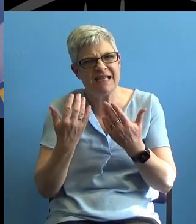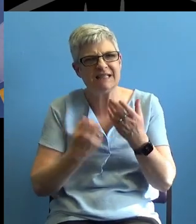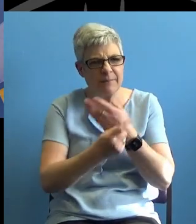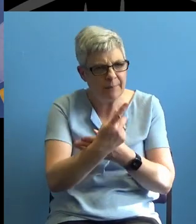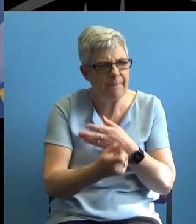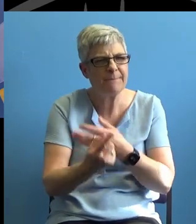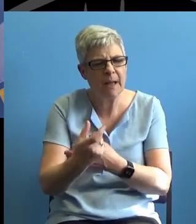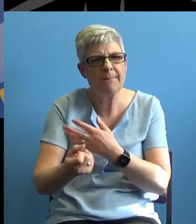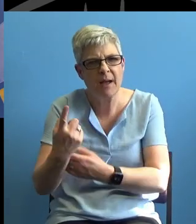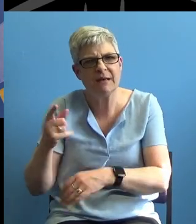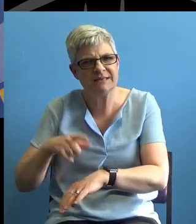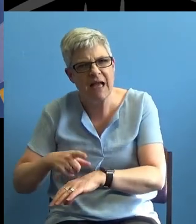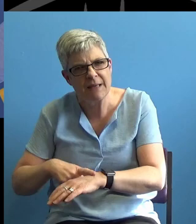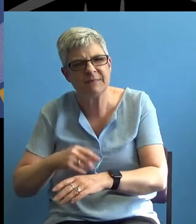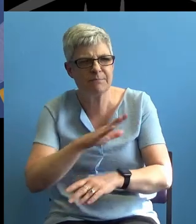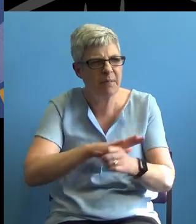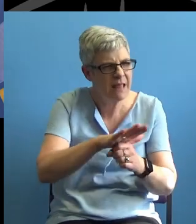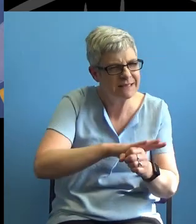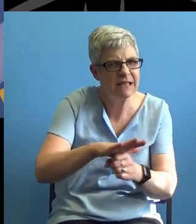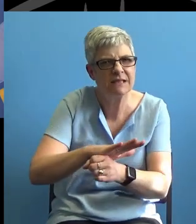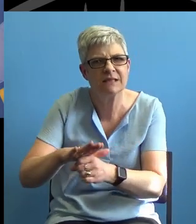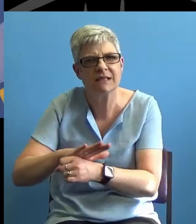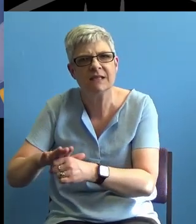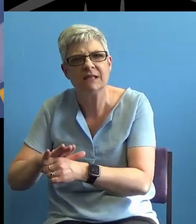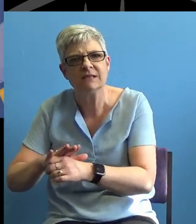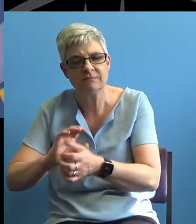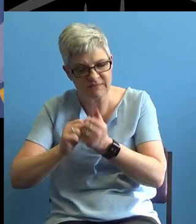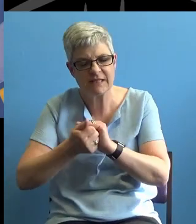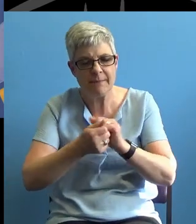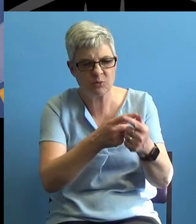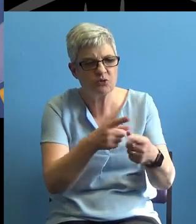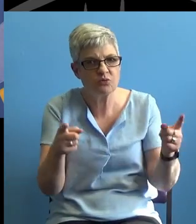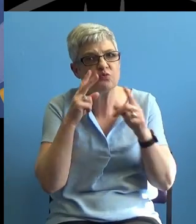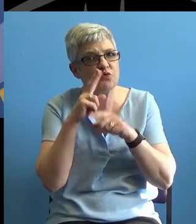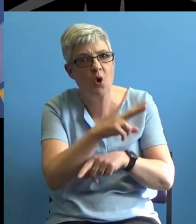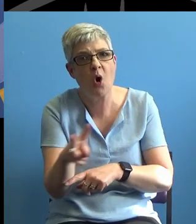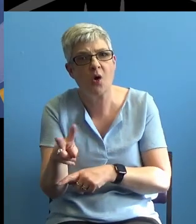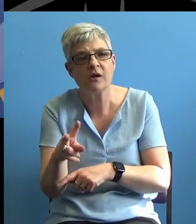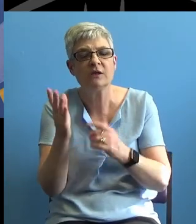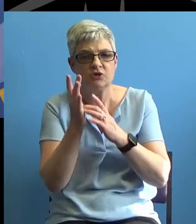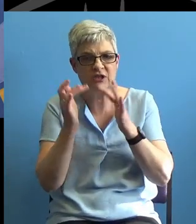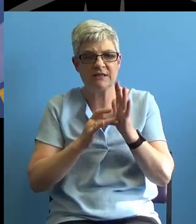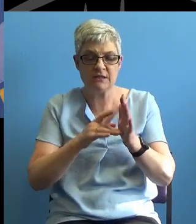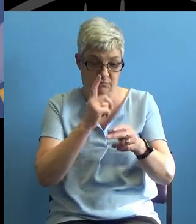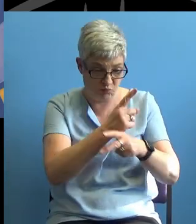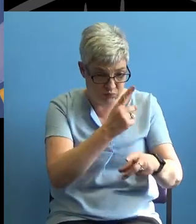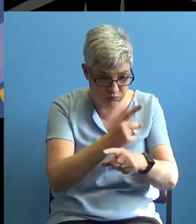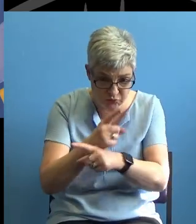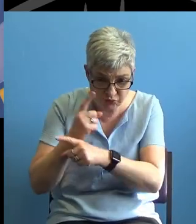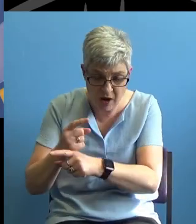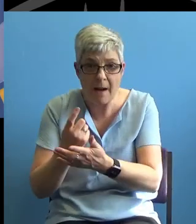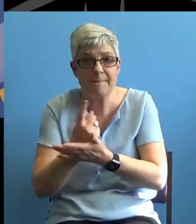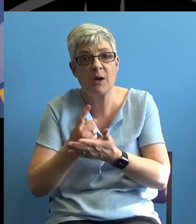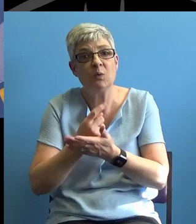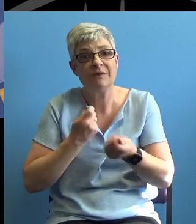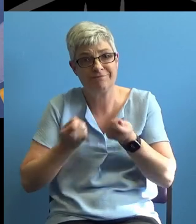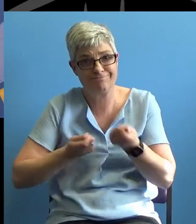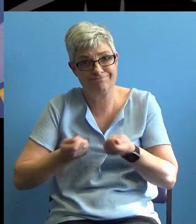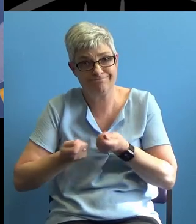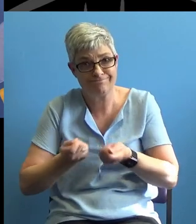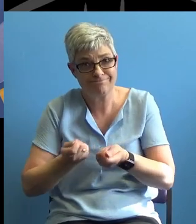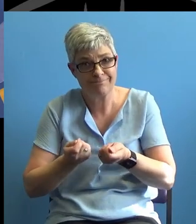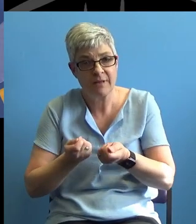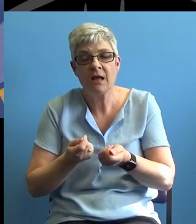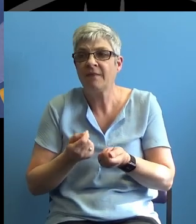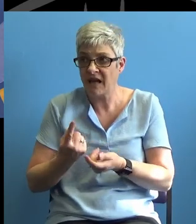he appeared at various times and various places to the disciples, and when Jesus spoke to them about the kingdom of God, there was the